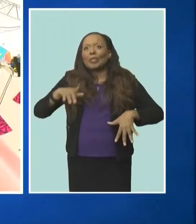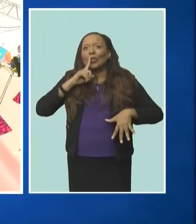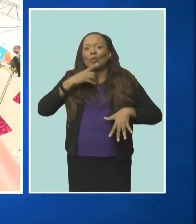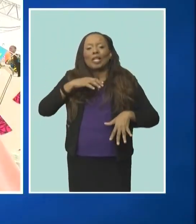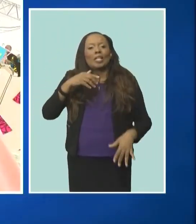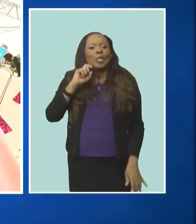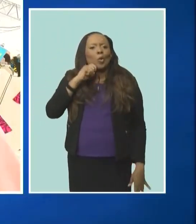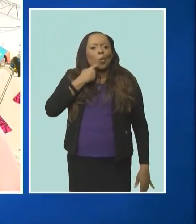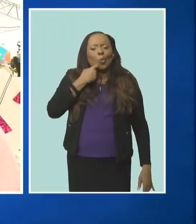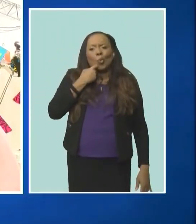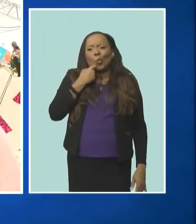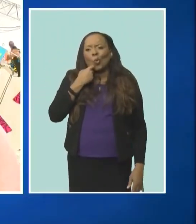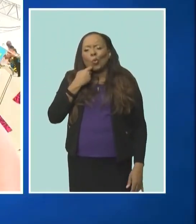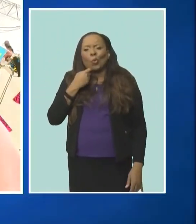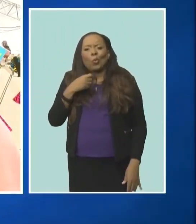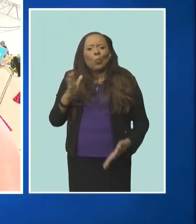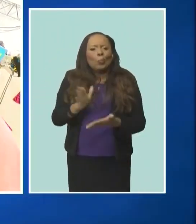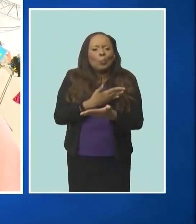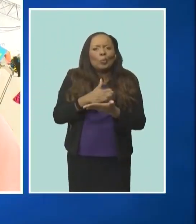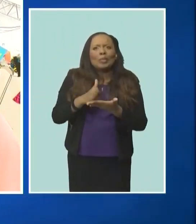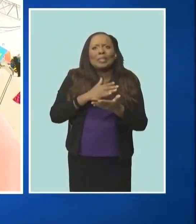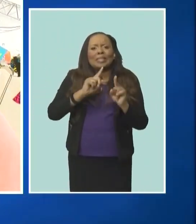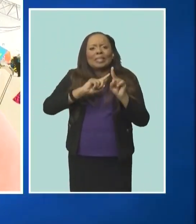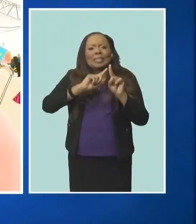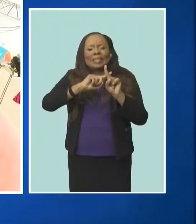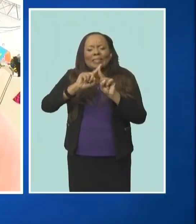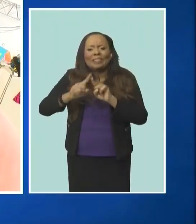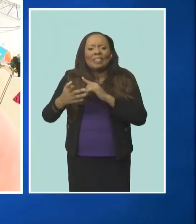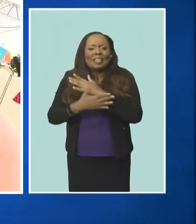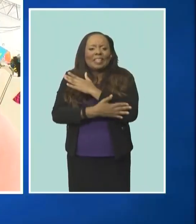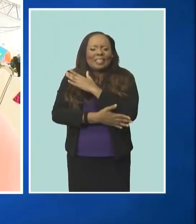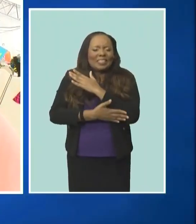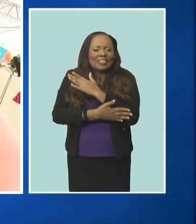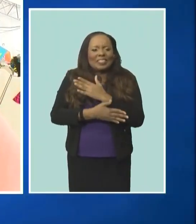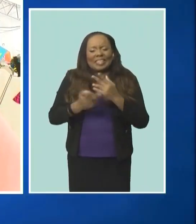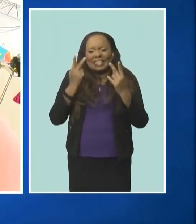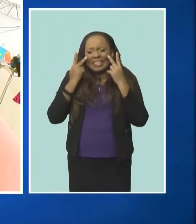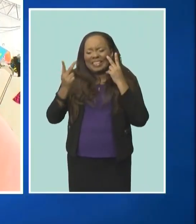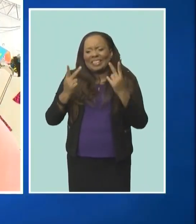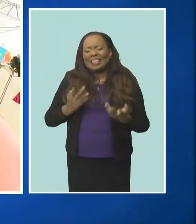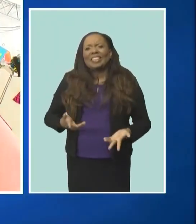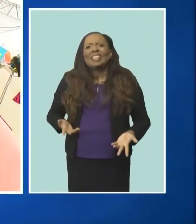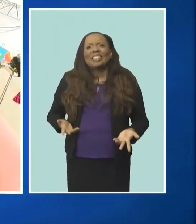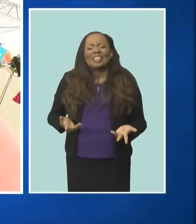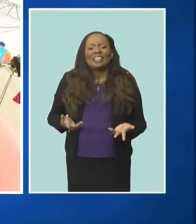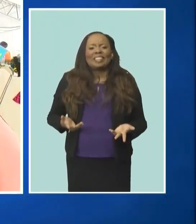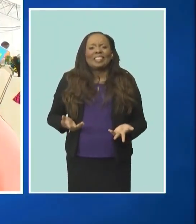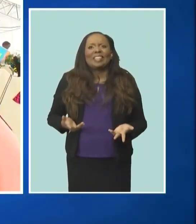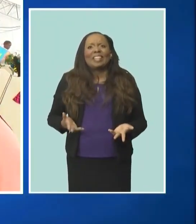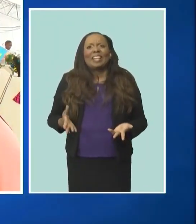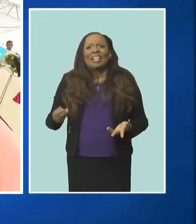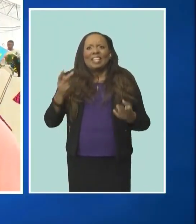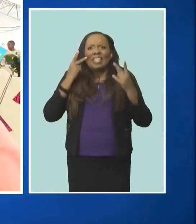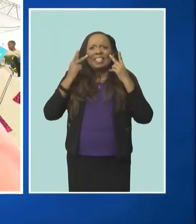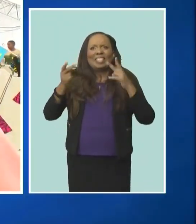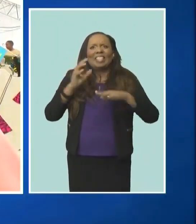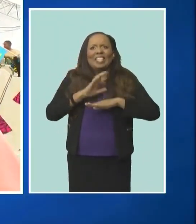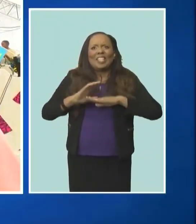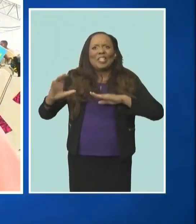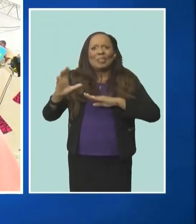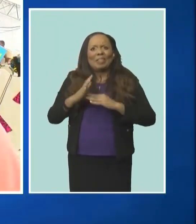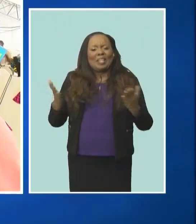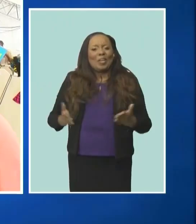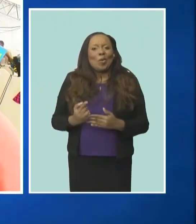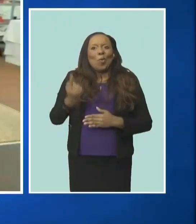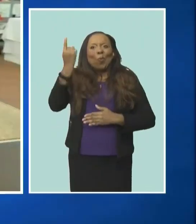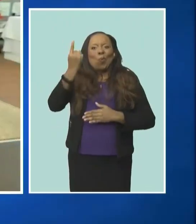music and it's cool to see all the different countries represented and see a little bit of the Caribbean while we're here in one